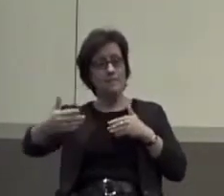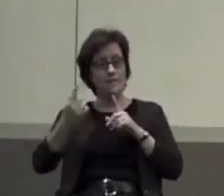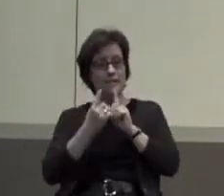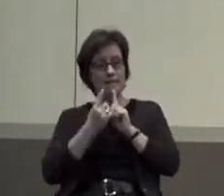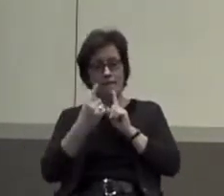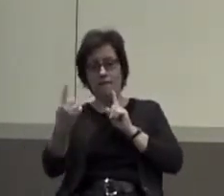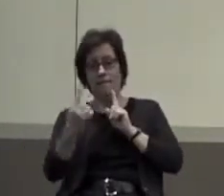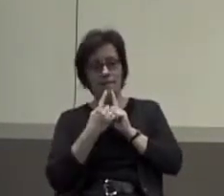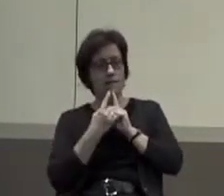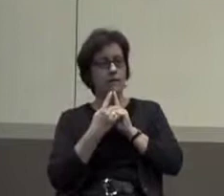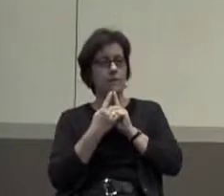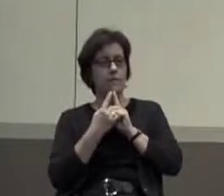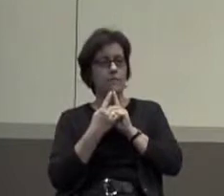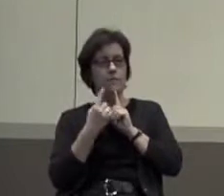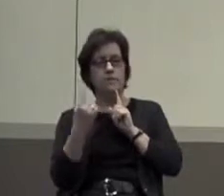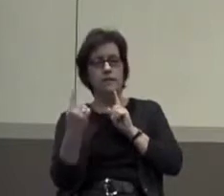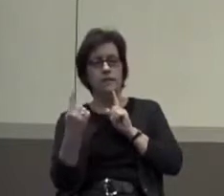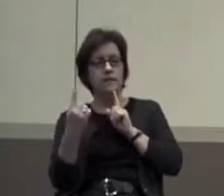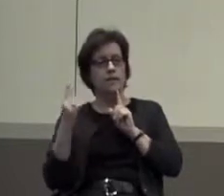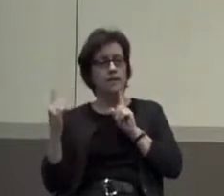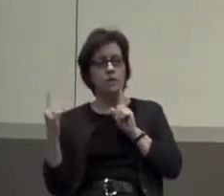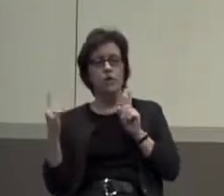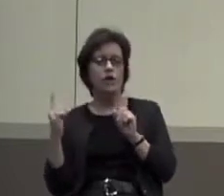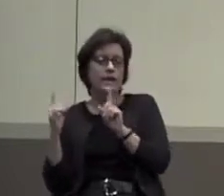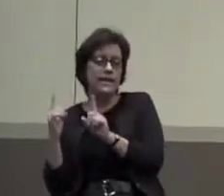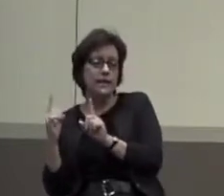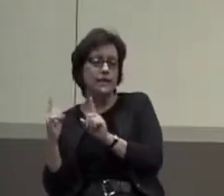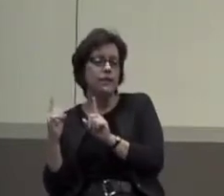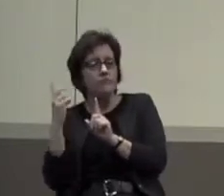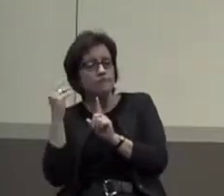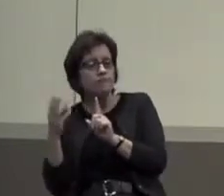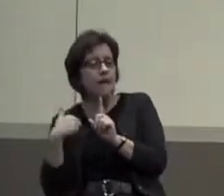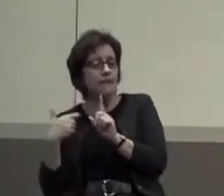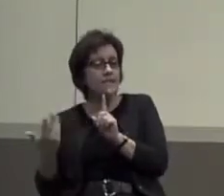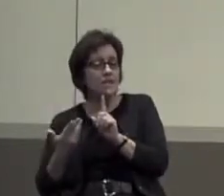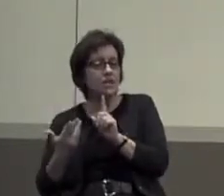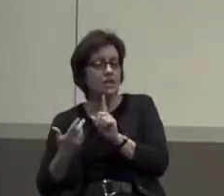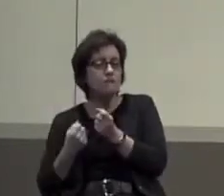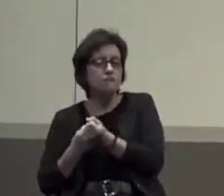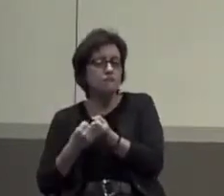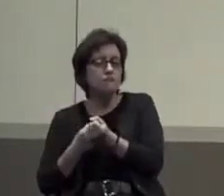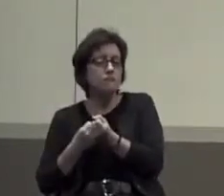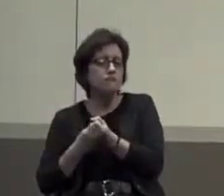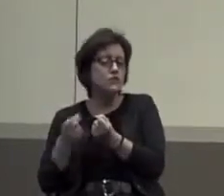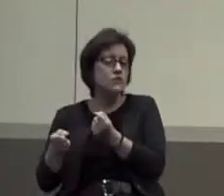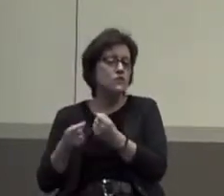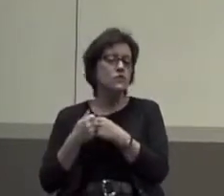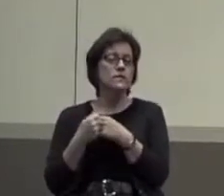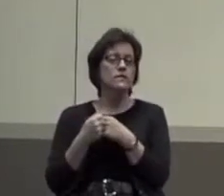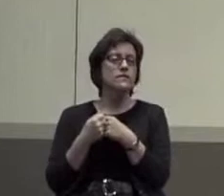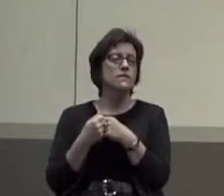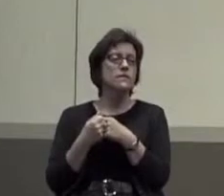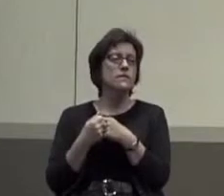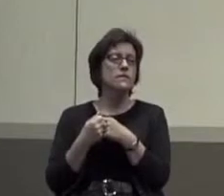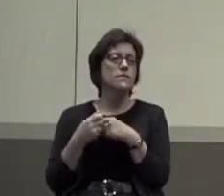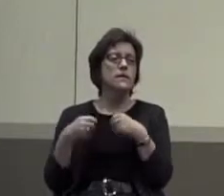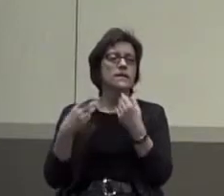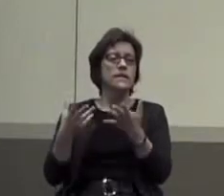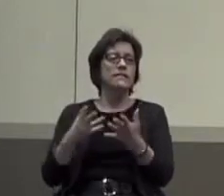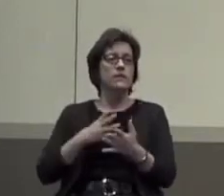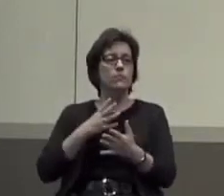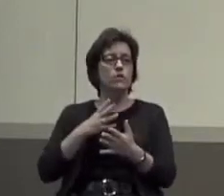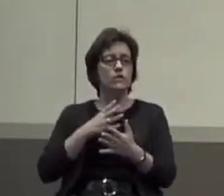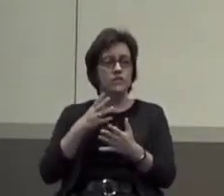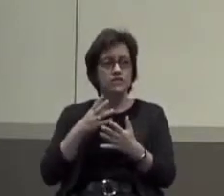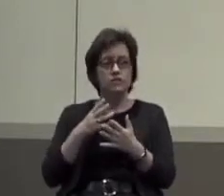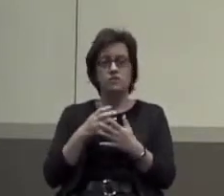near the person maybe lets them know, I'm here, I support what you're doing. Giving them privileges, so maybe,